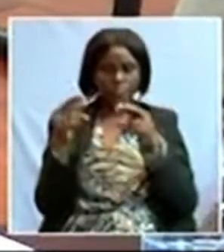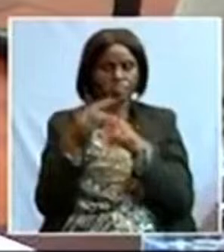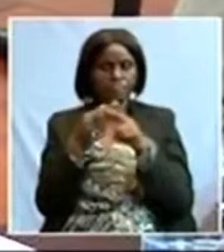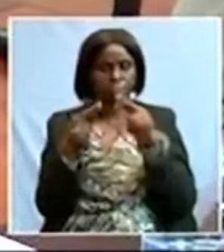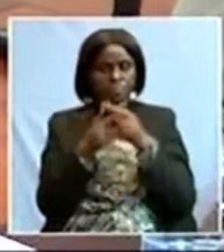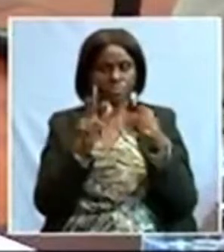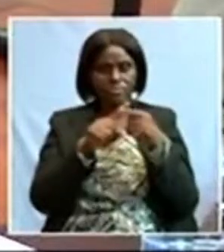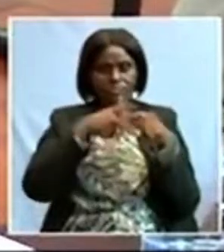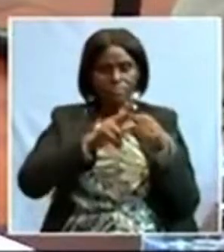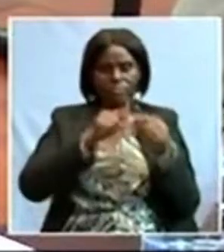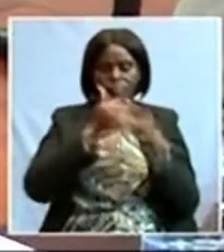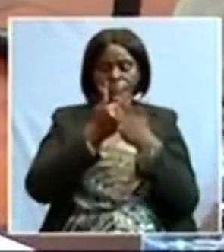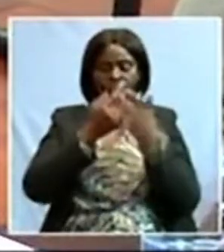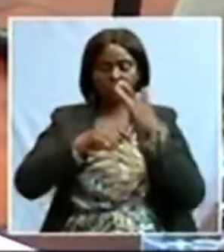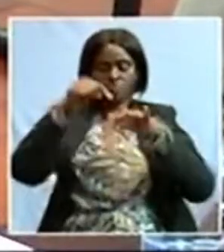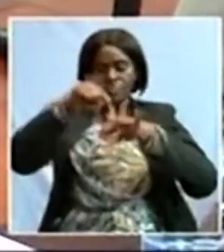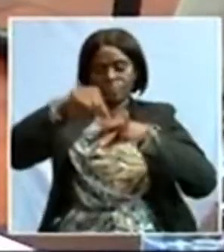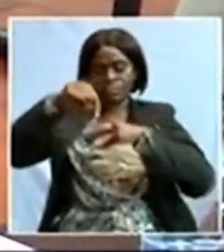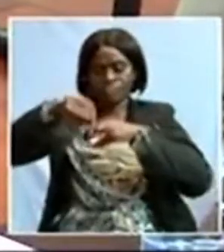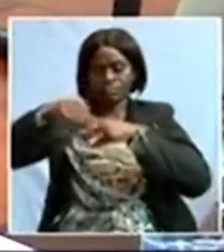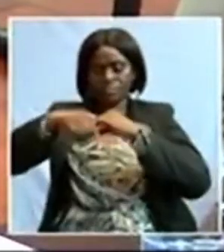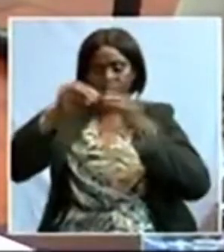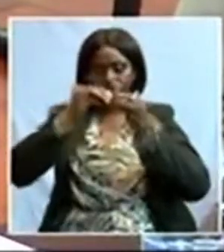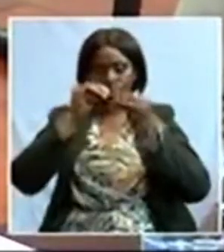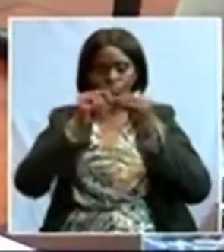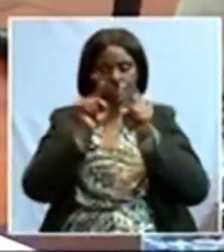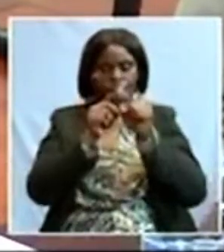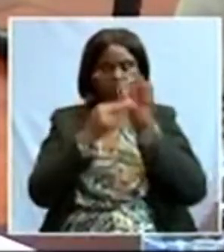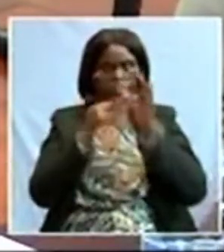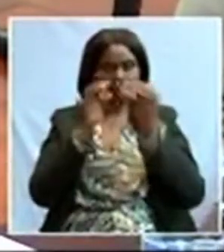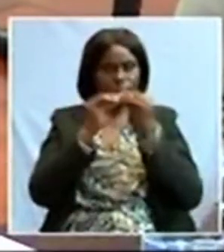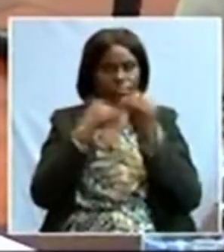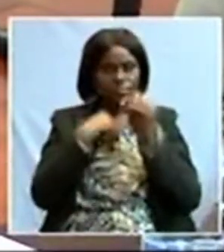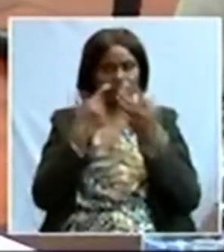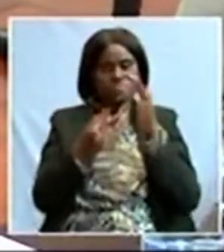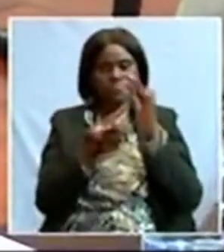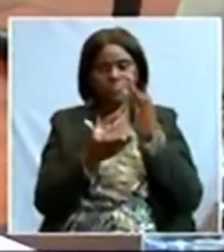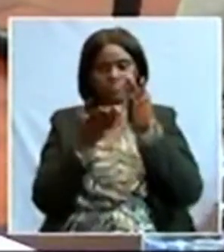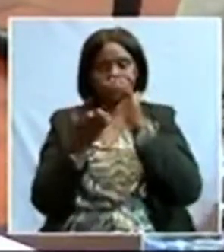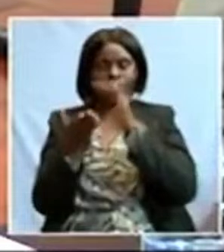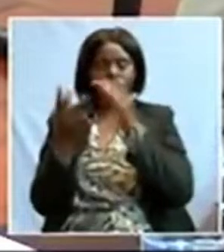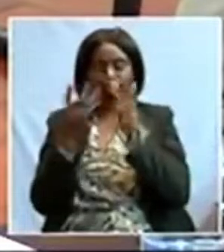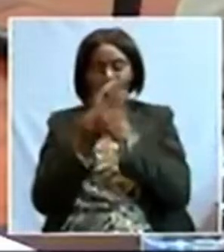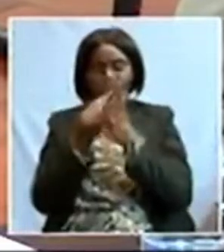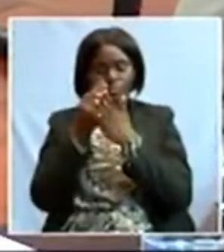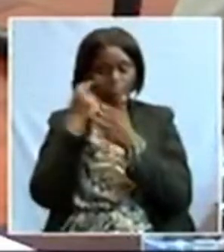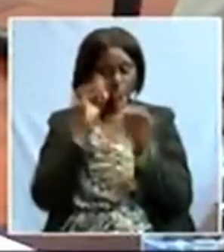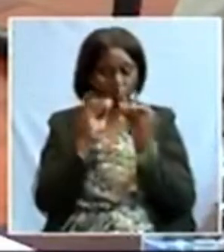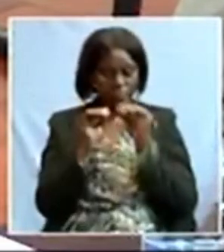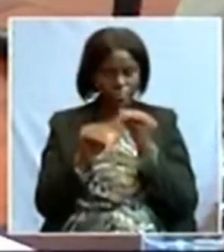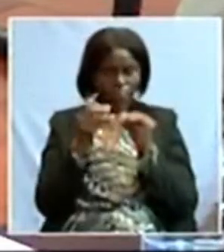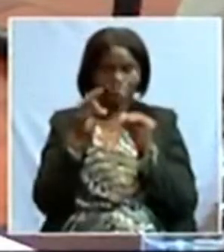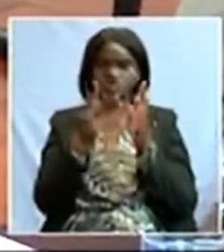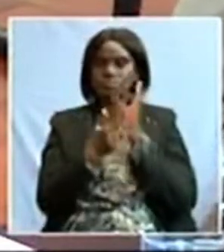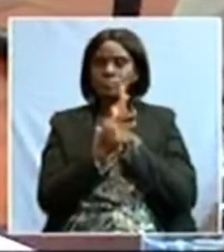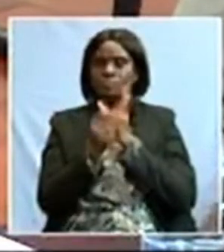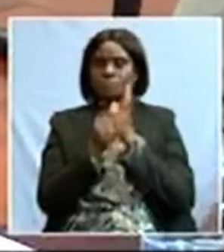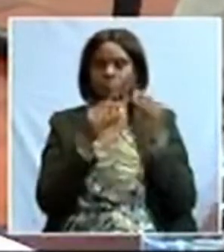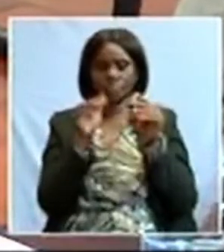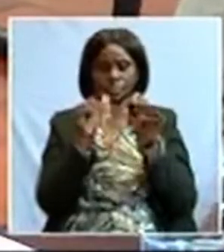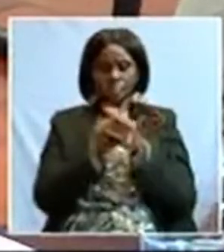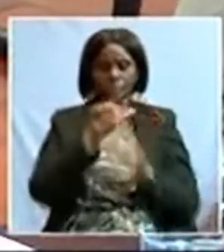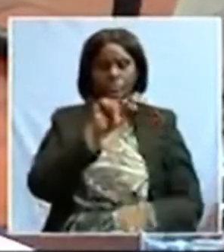to repair the leaking roof. Management also indicates that it has allocated funds for the rehabilitation of Kwacha Market in